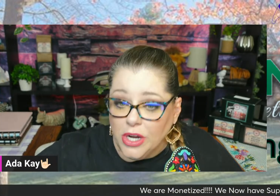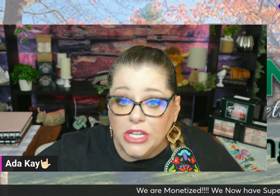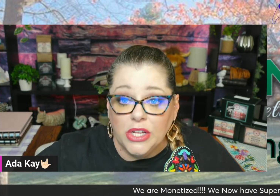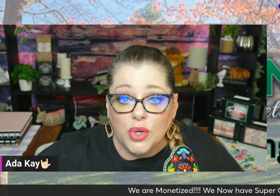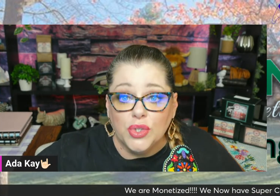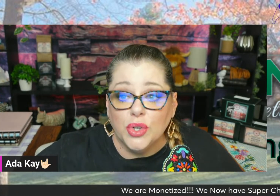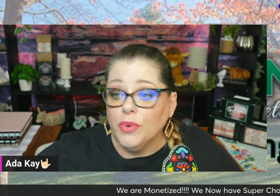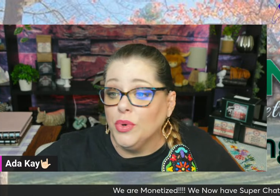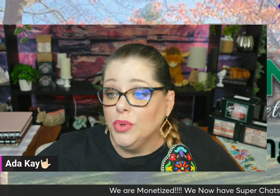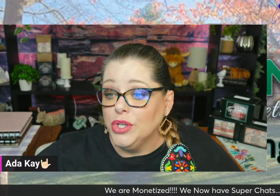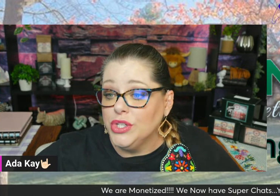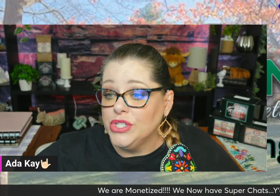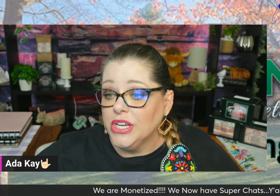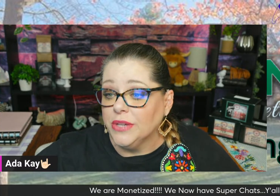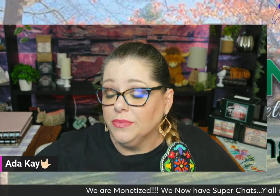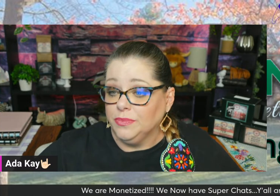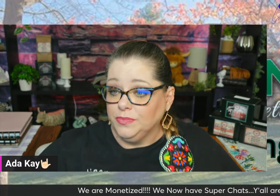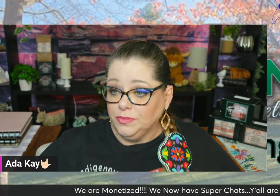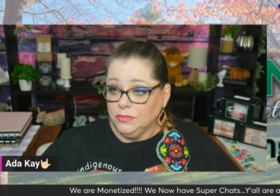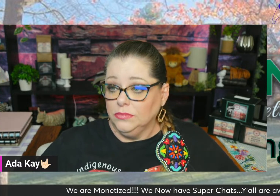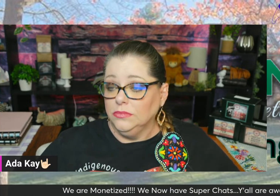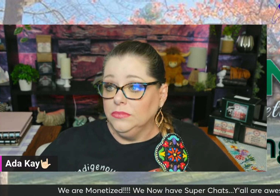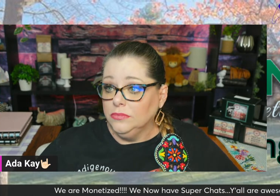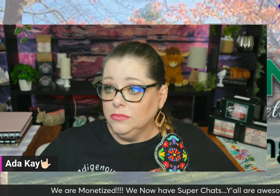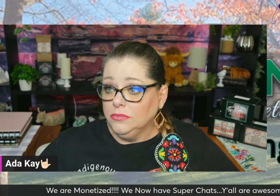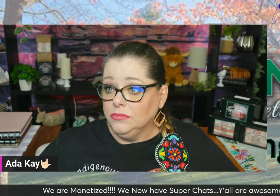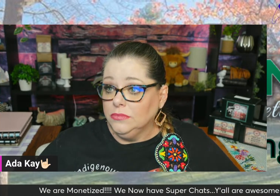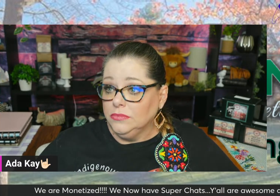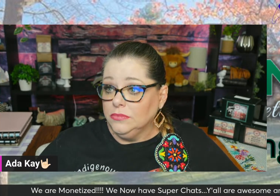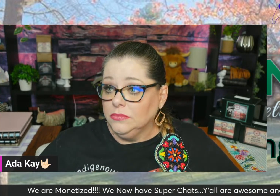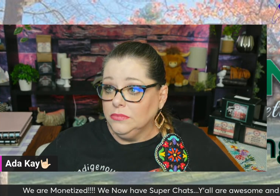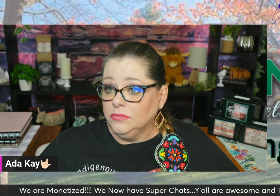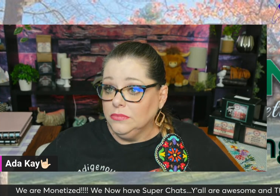I'm trying to get our interpreter. Hold on just a sec.